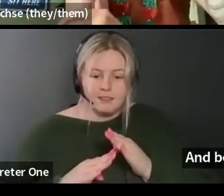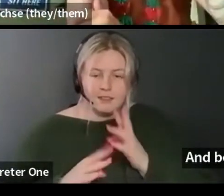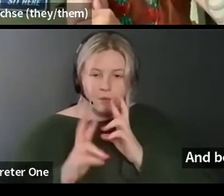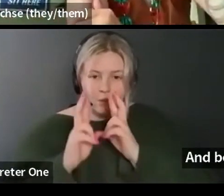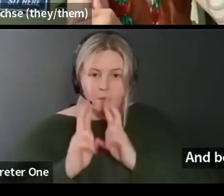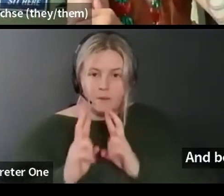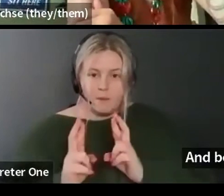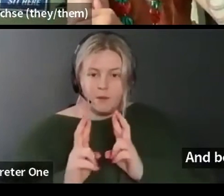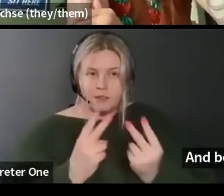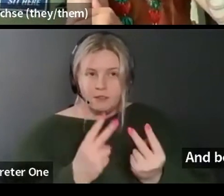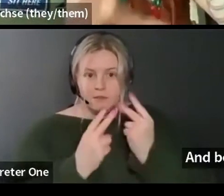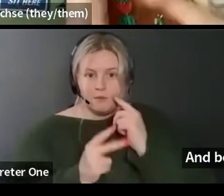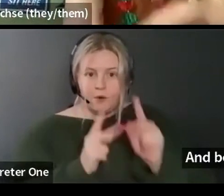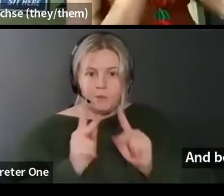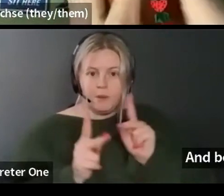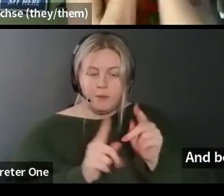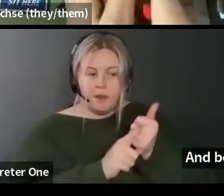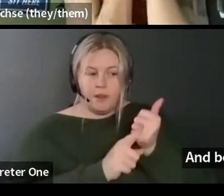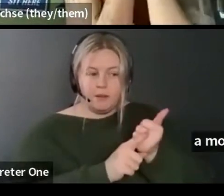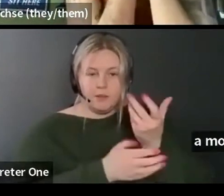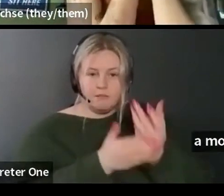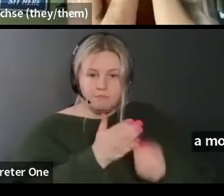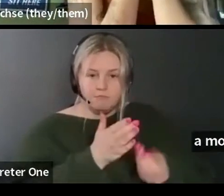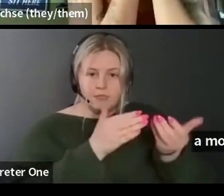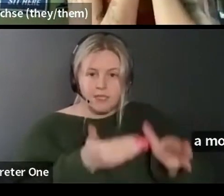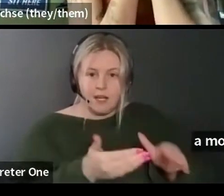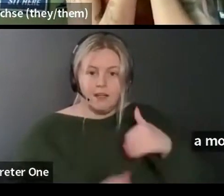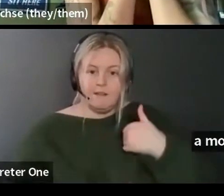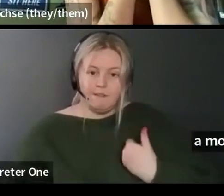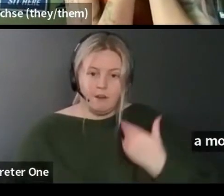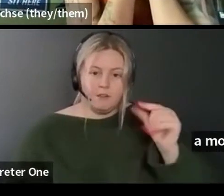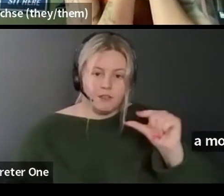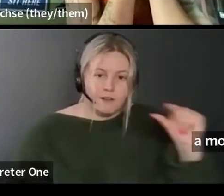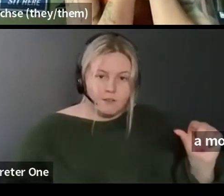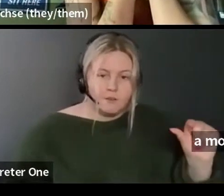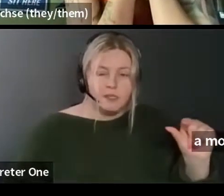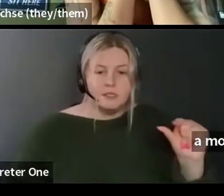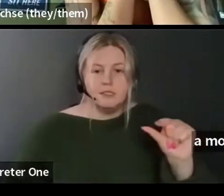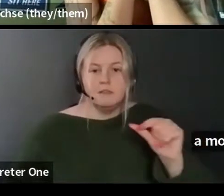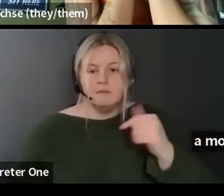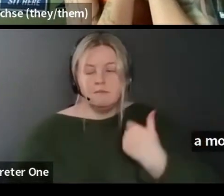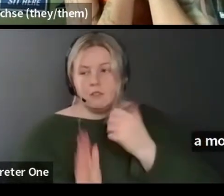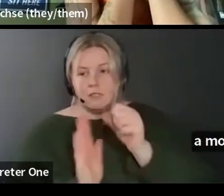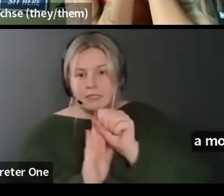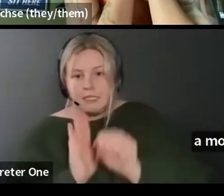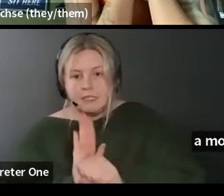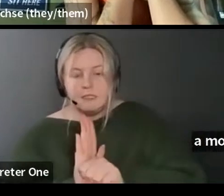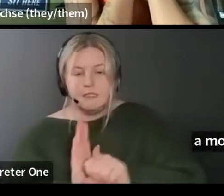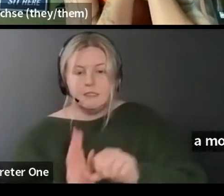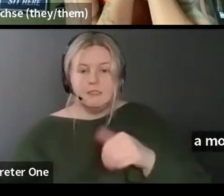have been lost at the hands of the state, at the hands of these institutions.